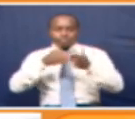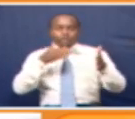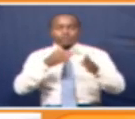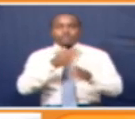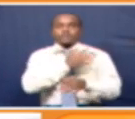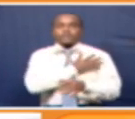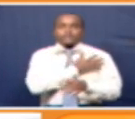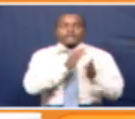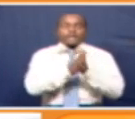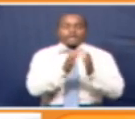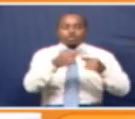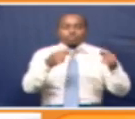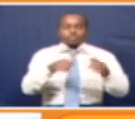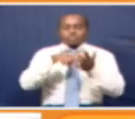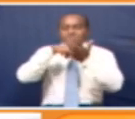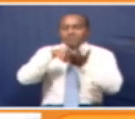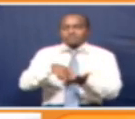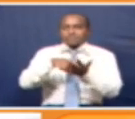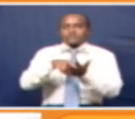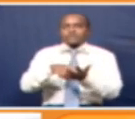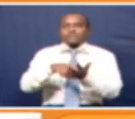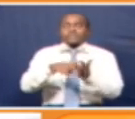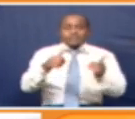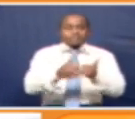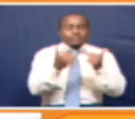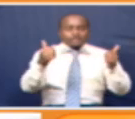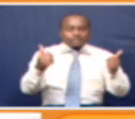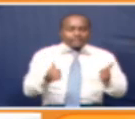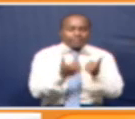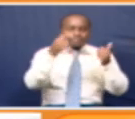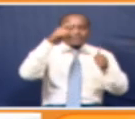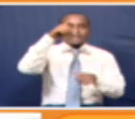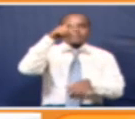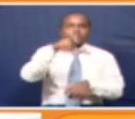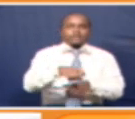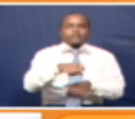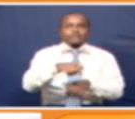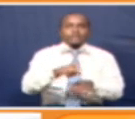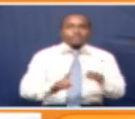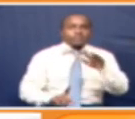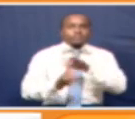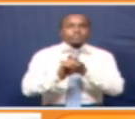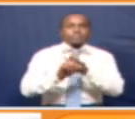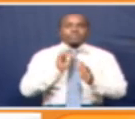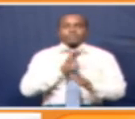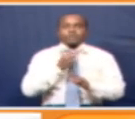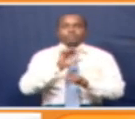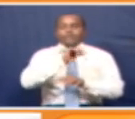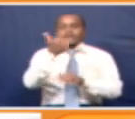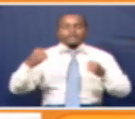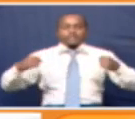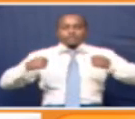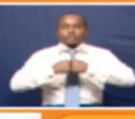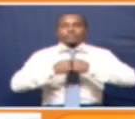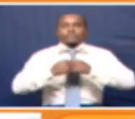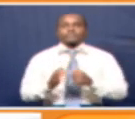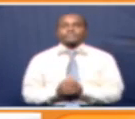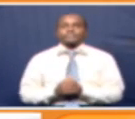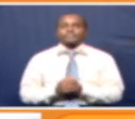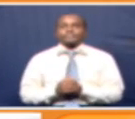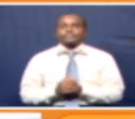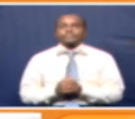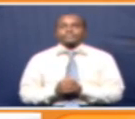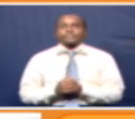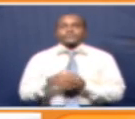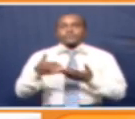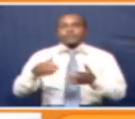an adamant opposition insistence that the event will go on, heightening fears of yet another showdown. Now, in studio,